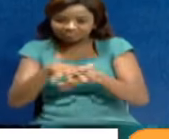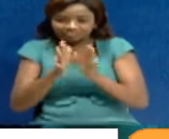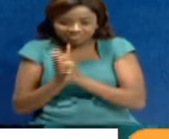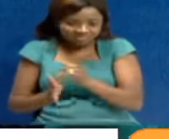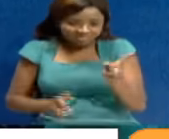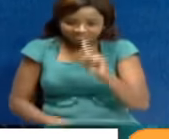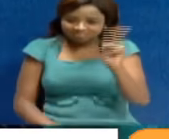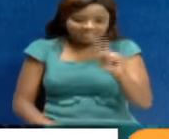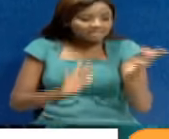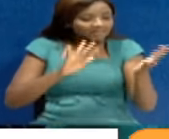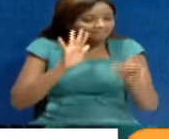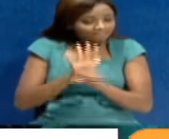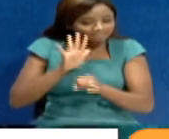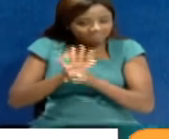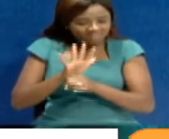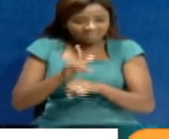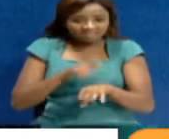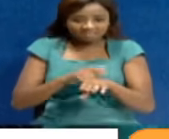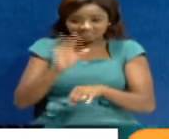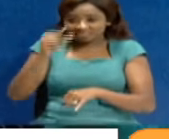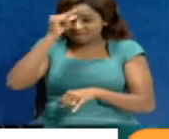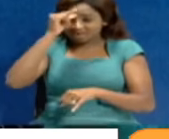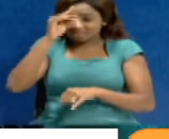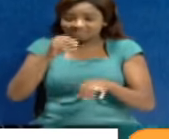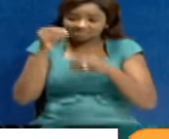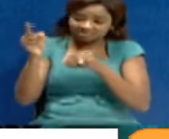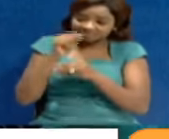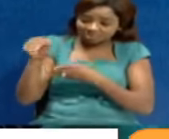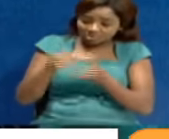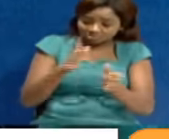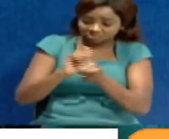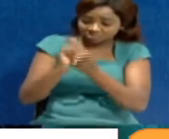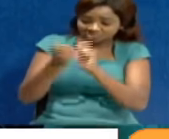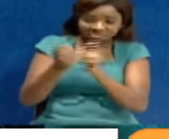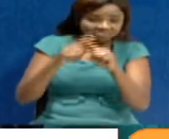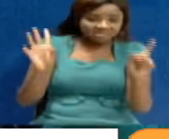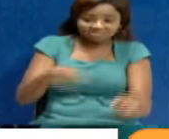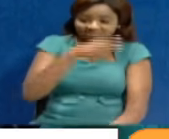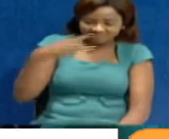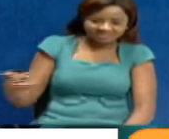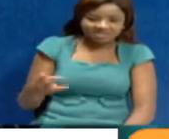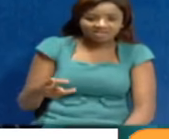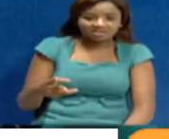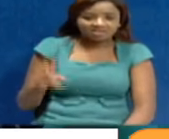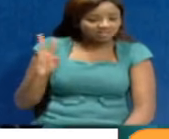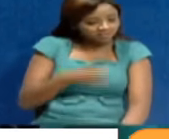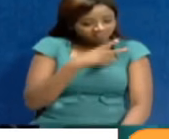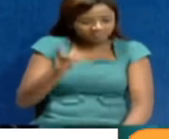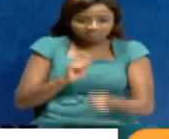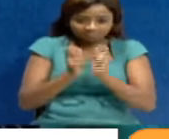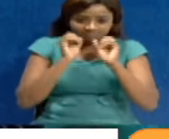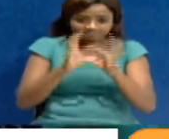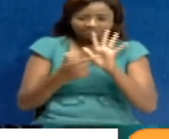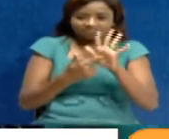can tell you there are many instances where the government has been given opportunity and they have failed. In Jubilee's last